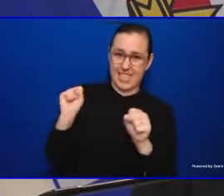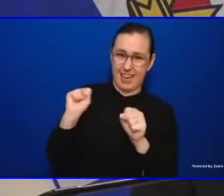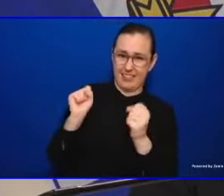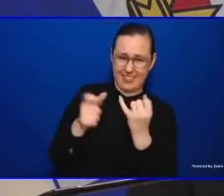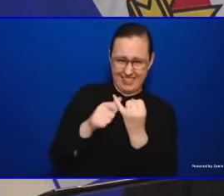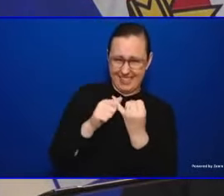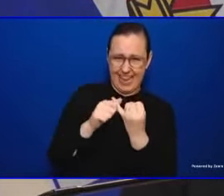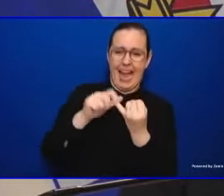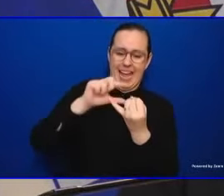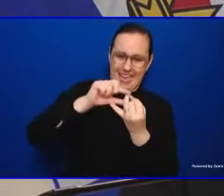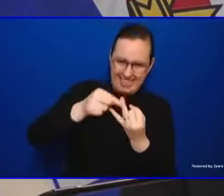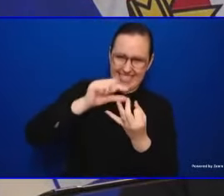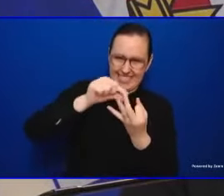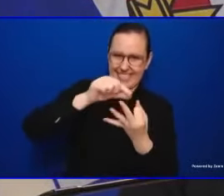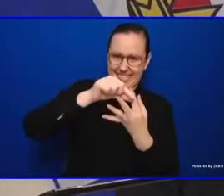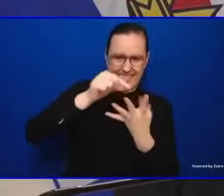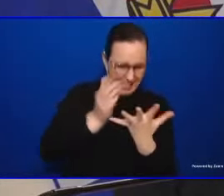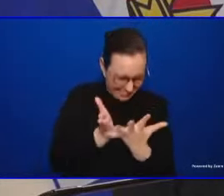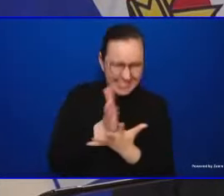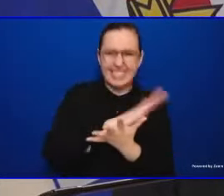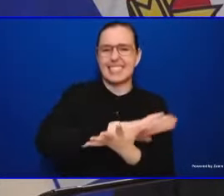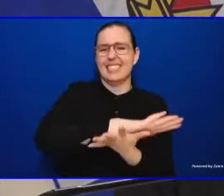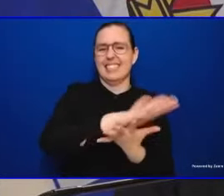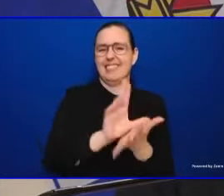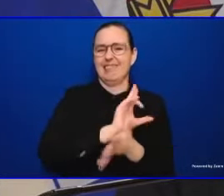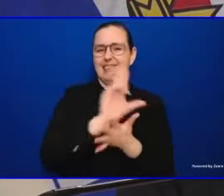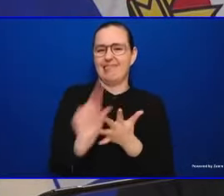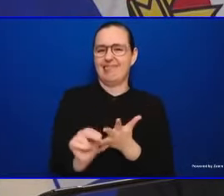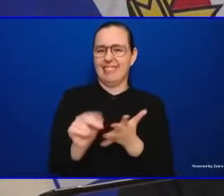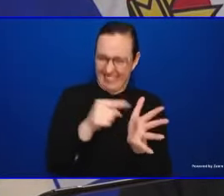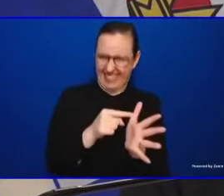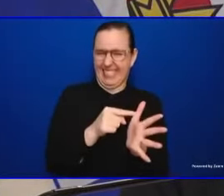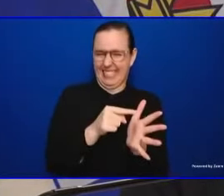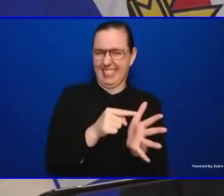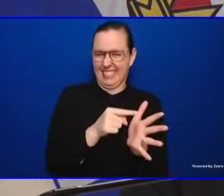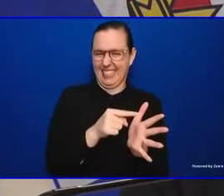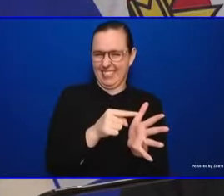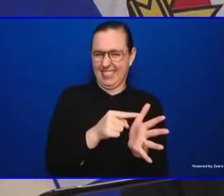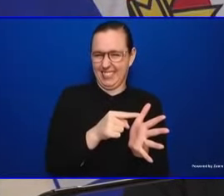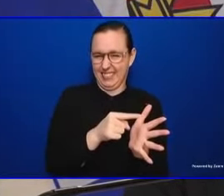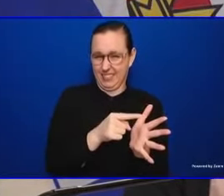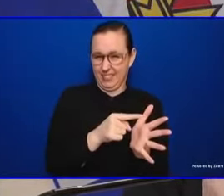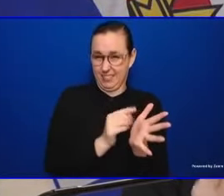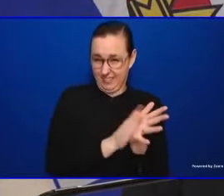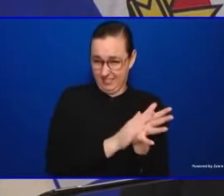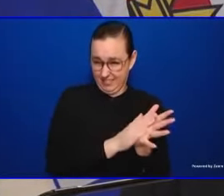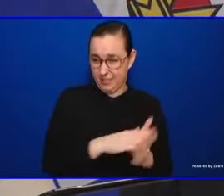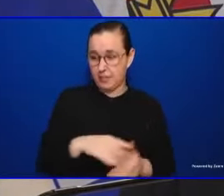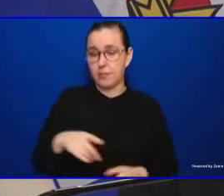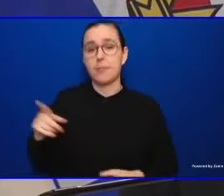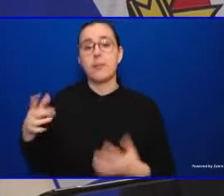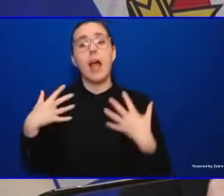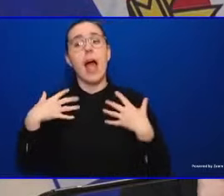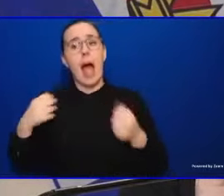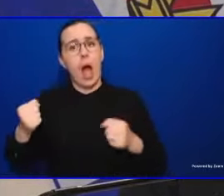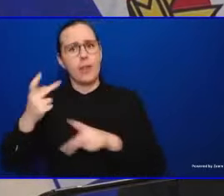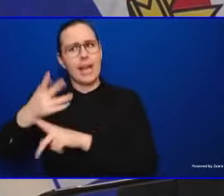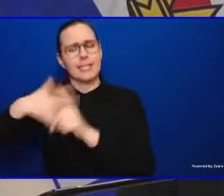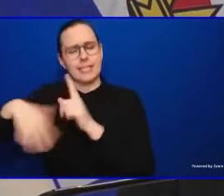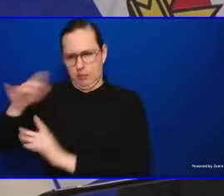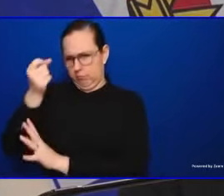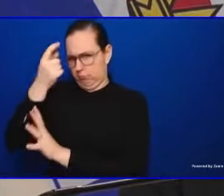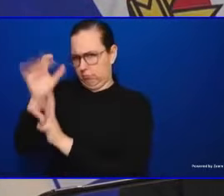of healthcare settings, it's much more important that you have a good quality, good fitting mask that you wear, and that you